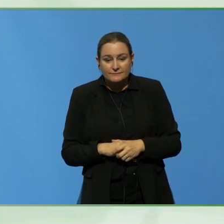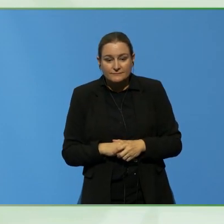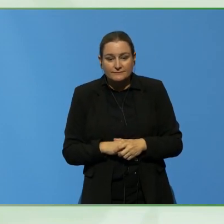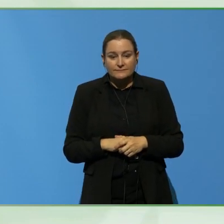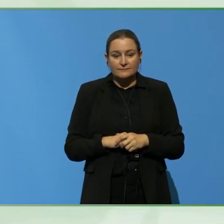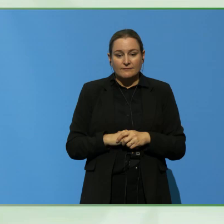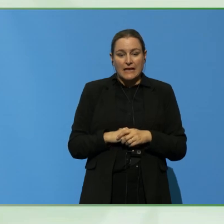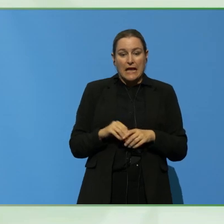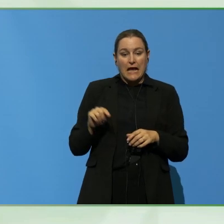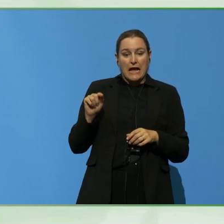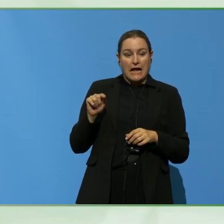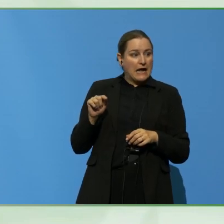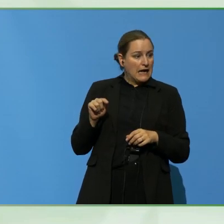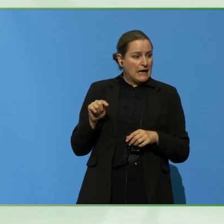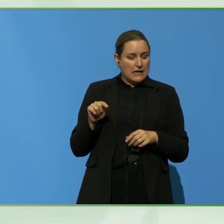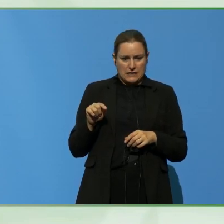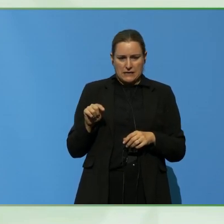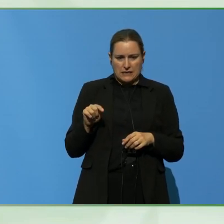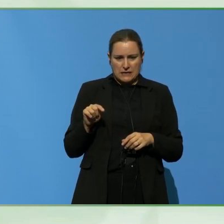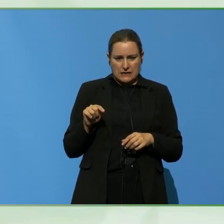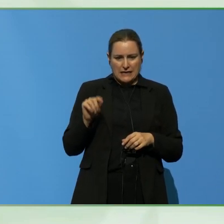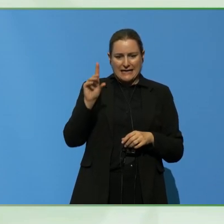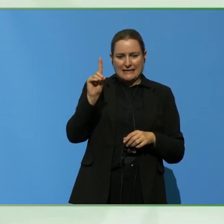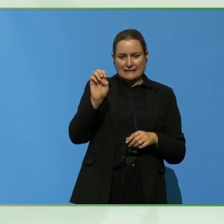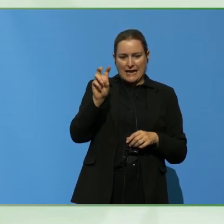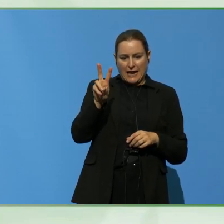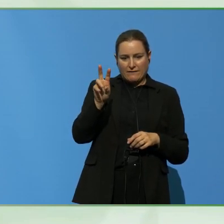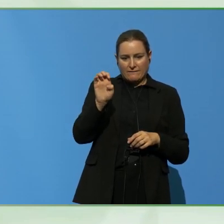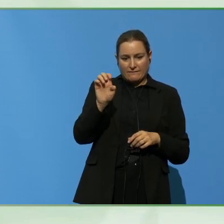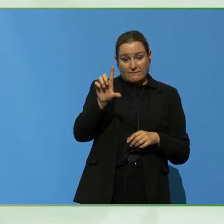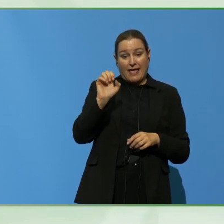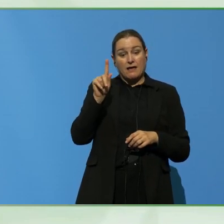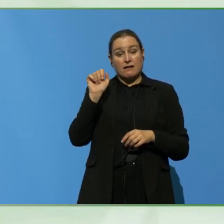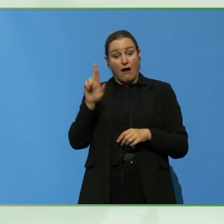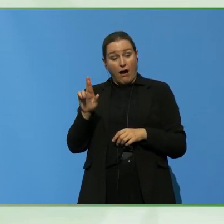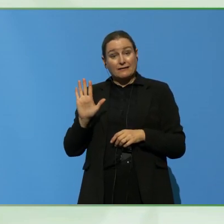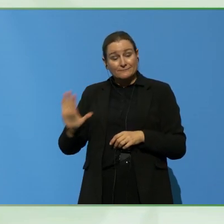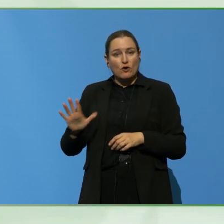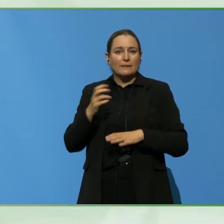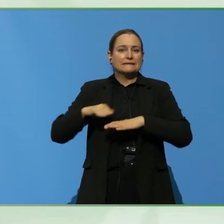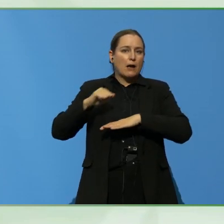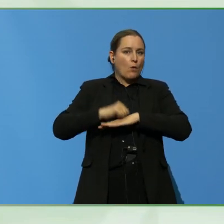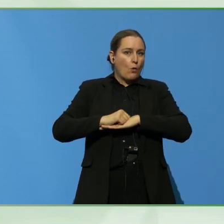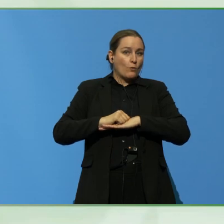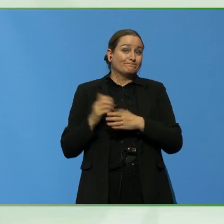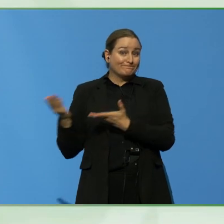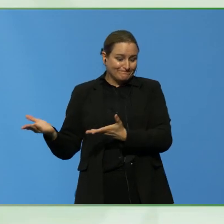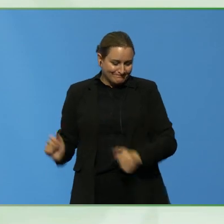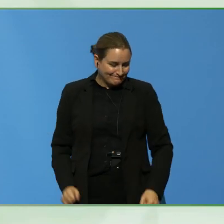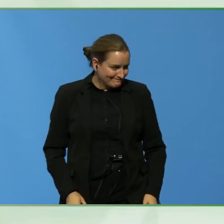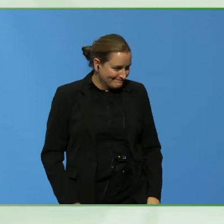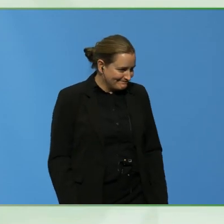Unexcluded Asia, also a great partner of the Zero Project from Singapore. Gautam, The floor is yours. Thank you,